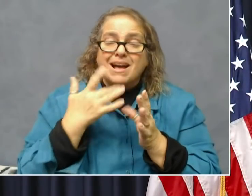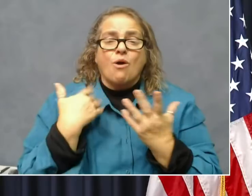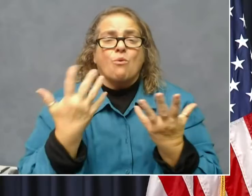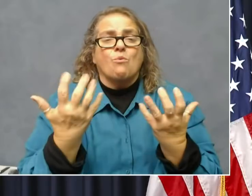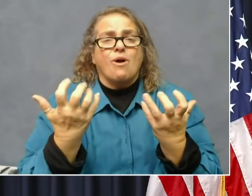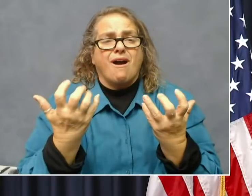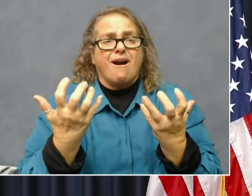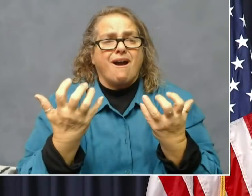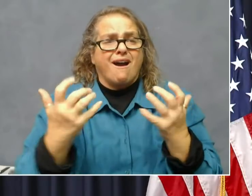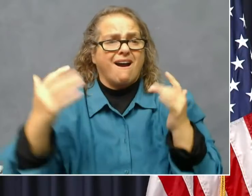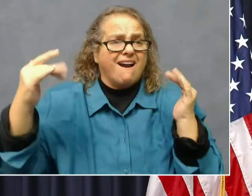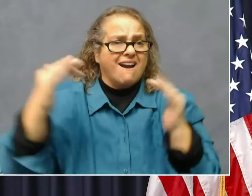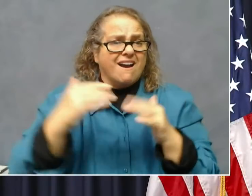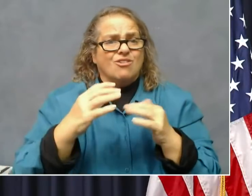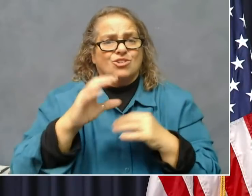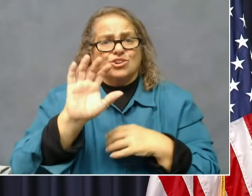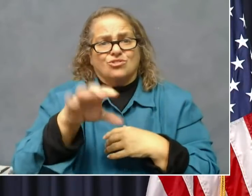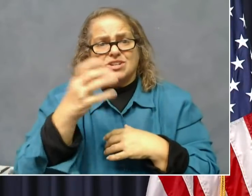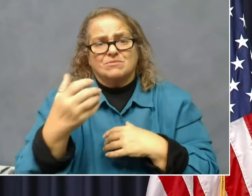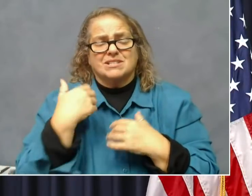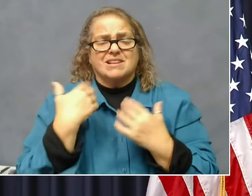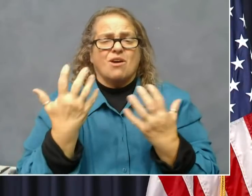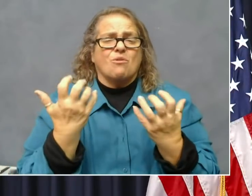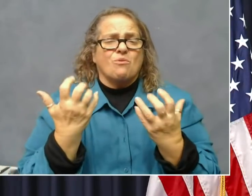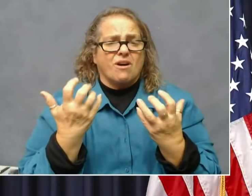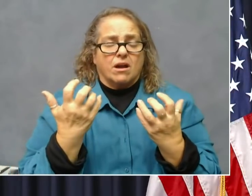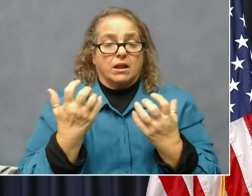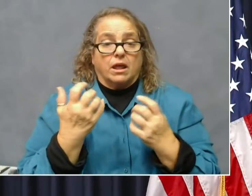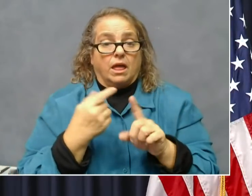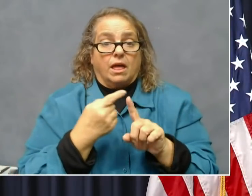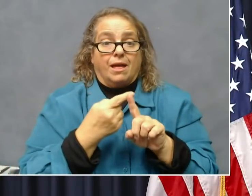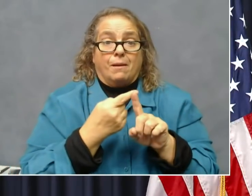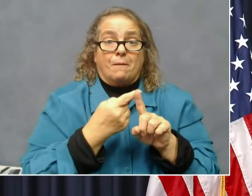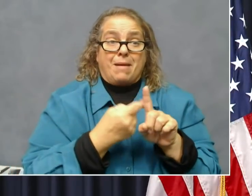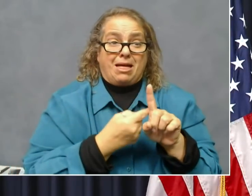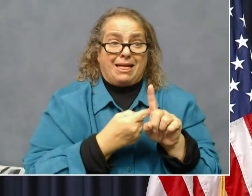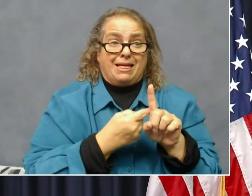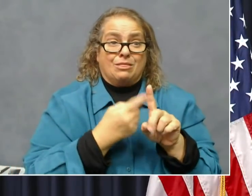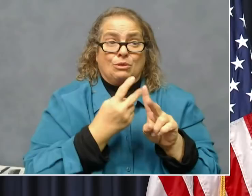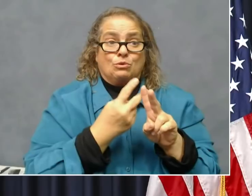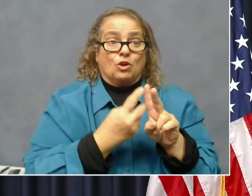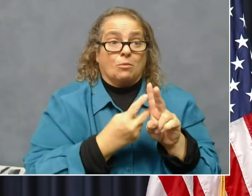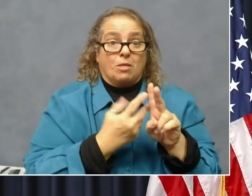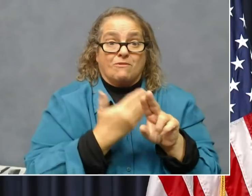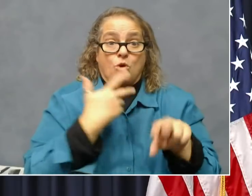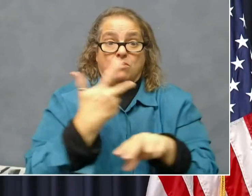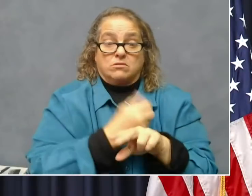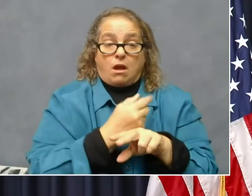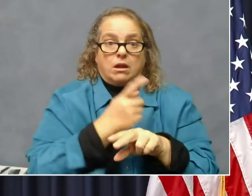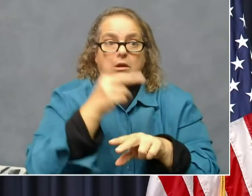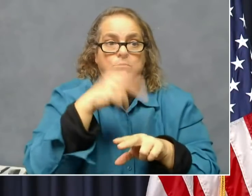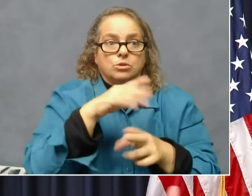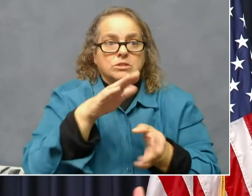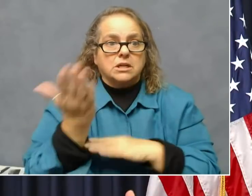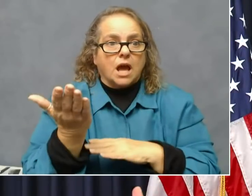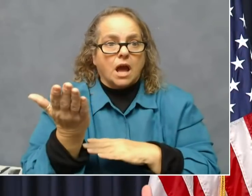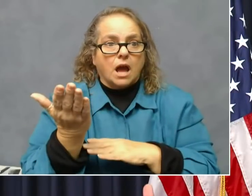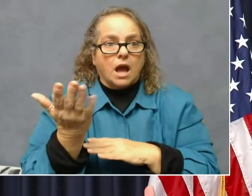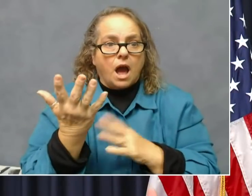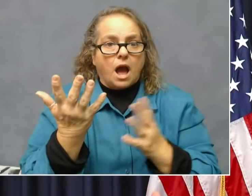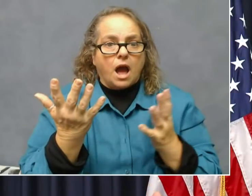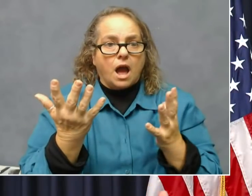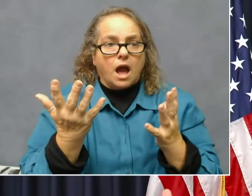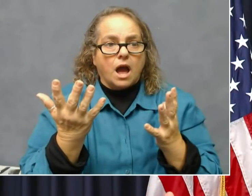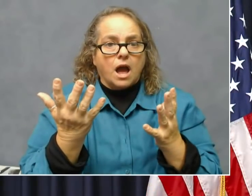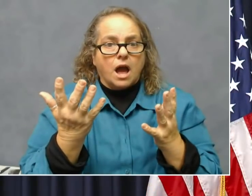somebody we love and care about just months before they could get vaccinated. So just by having them over this one Christmas, we miss